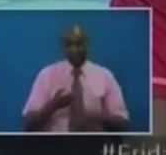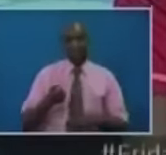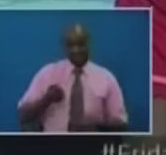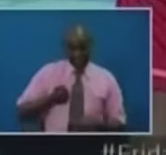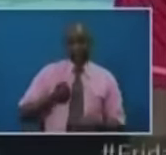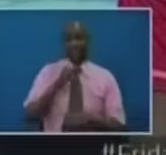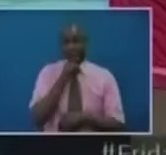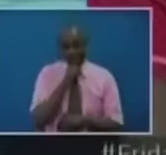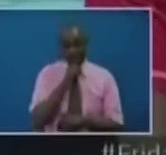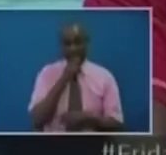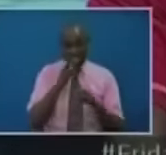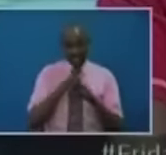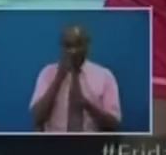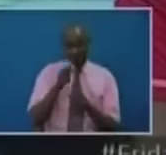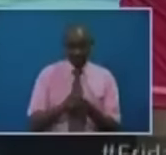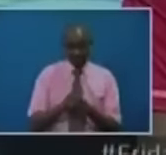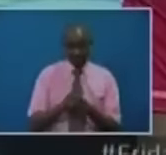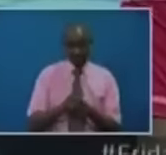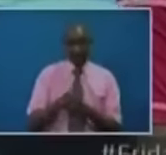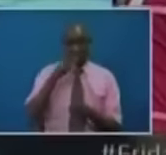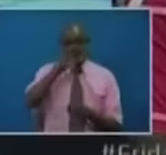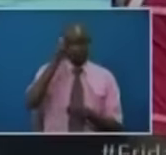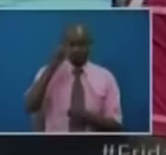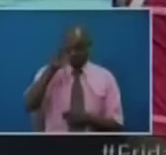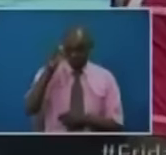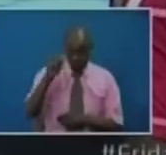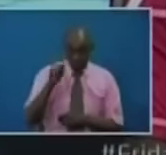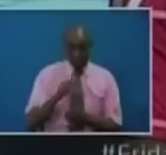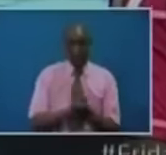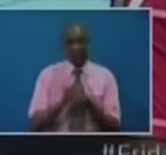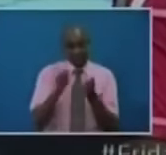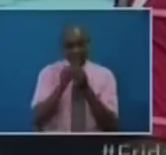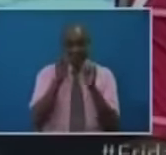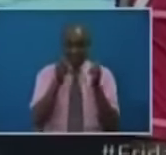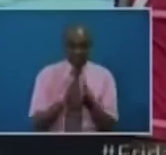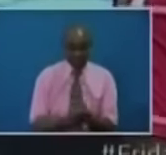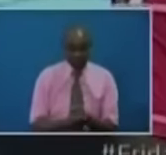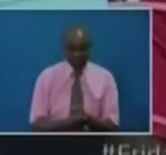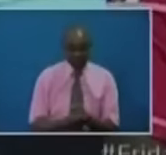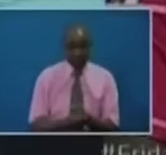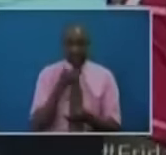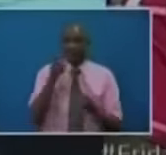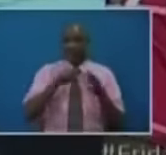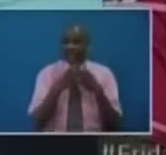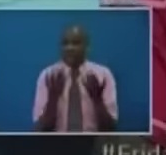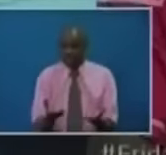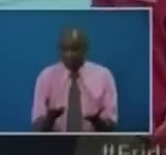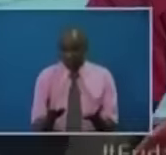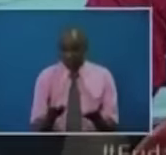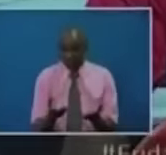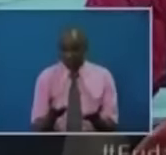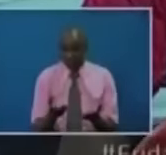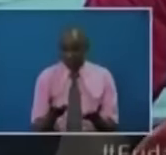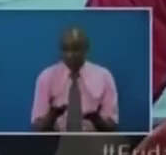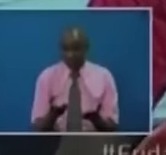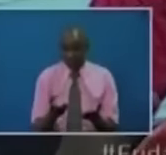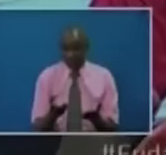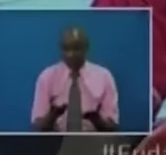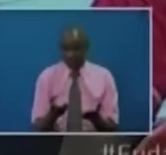gentlemen. My name is Heze Kia Jogona. Welcome to Friday Briefing. And to start off,